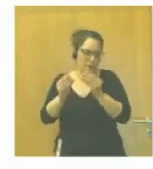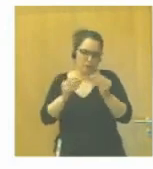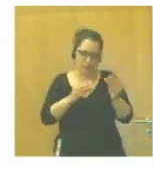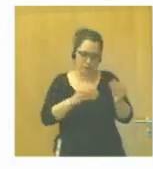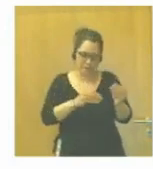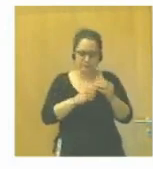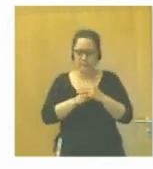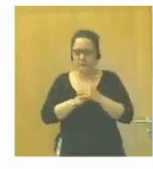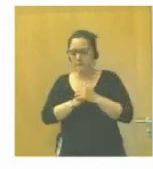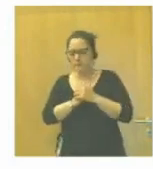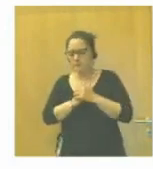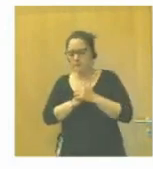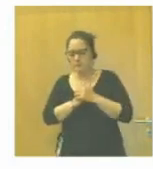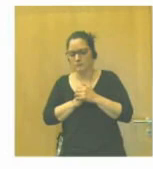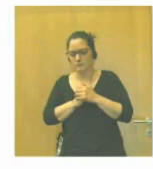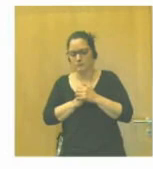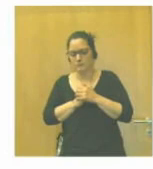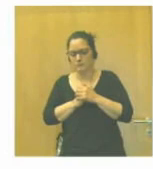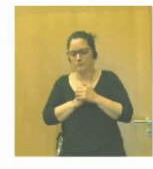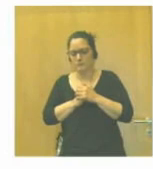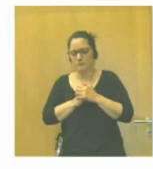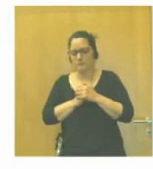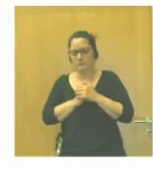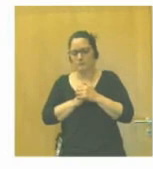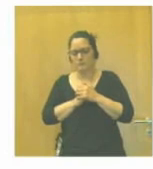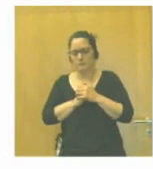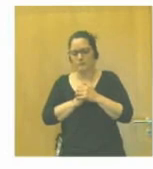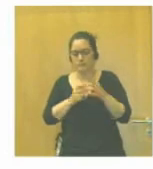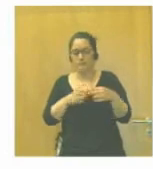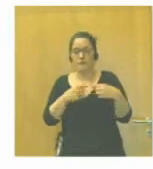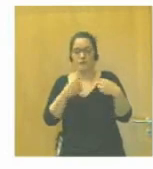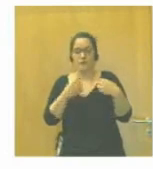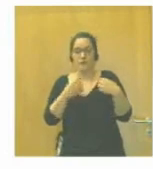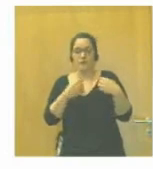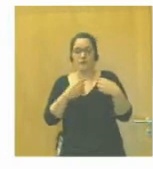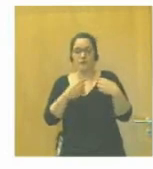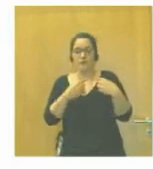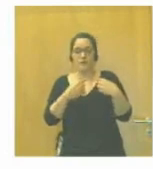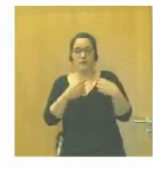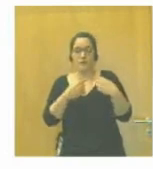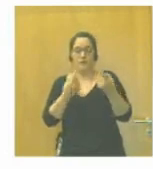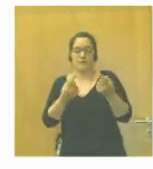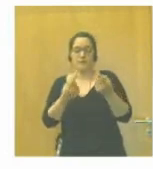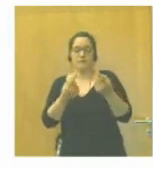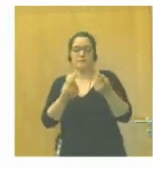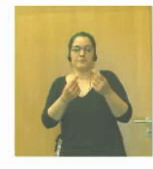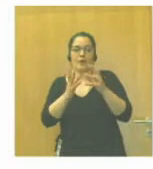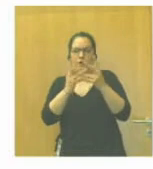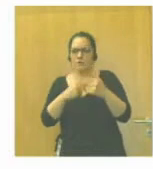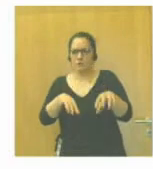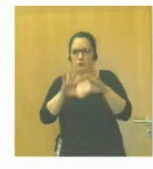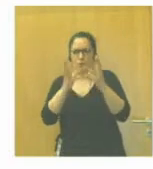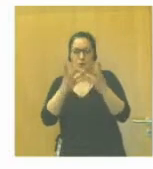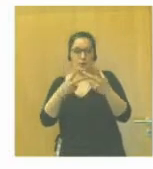The World Health Organization produced this document in 2014 on the left called Preventing Suicide, a Global